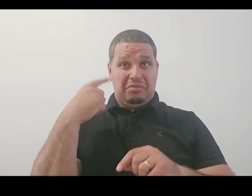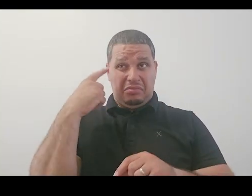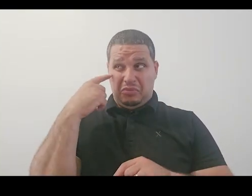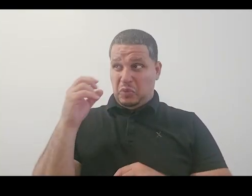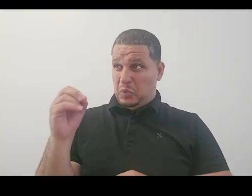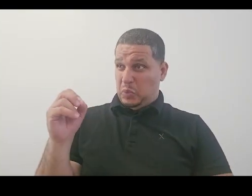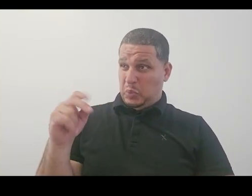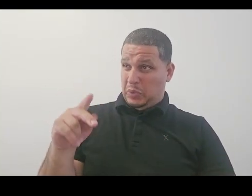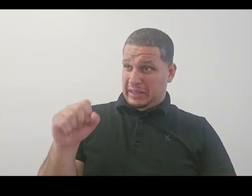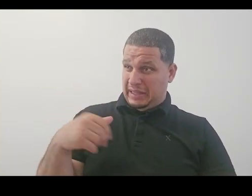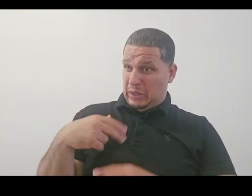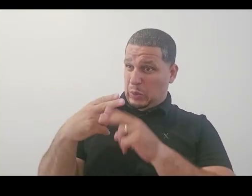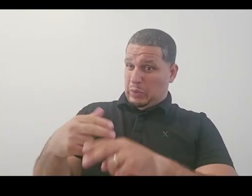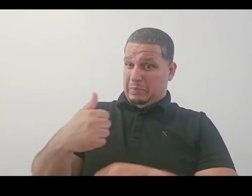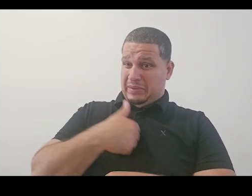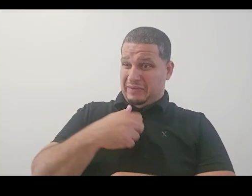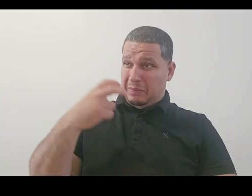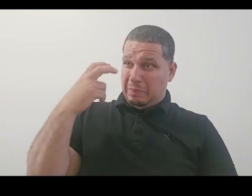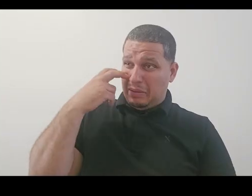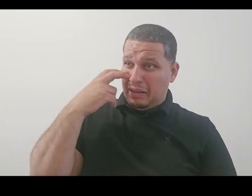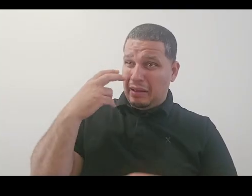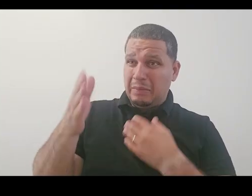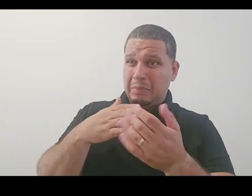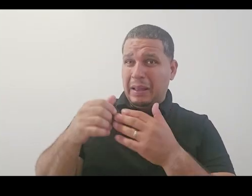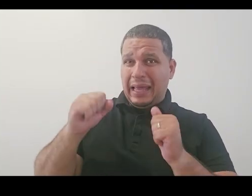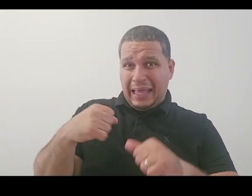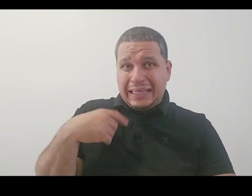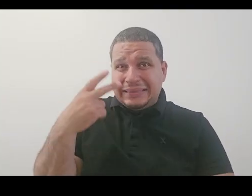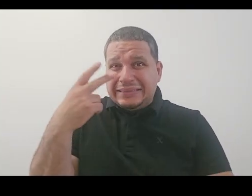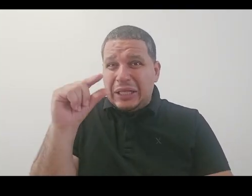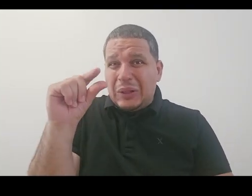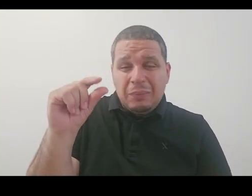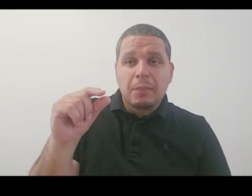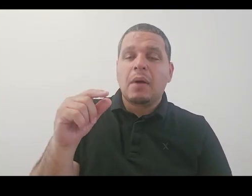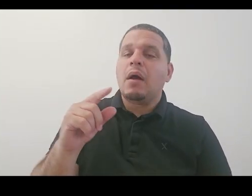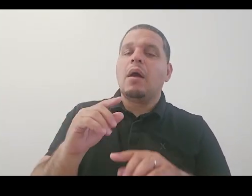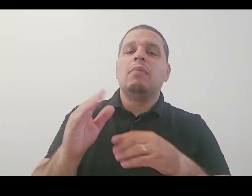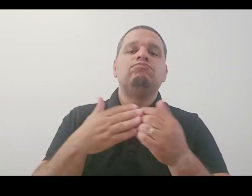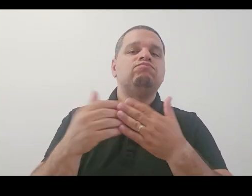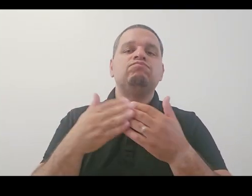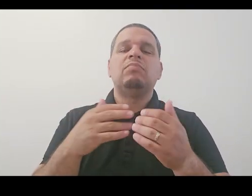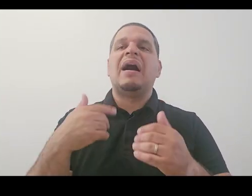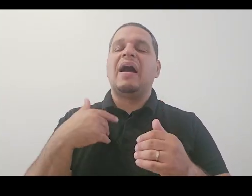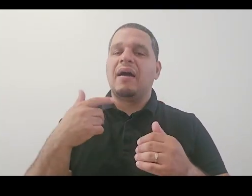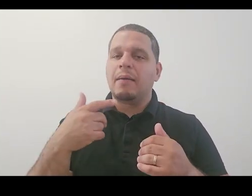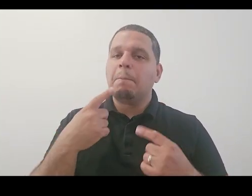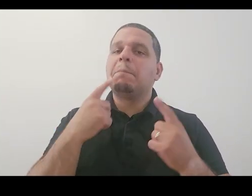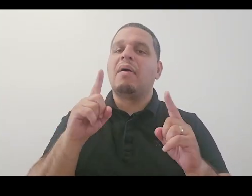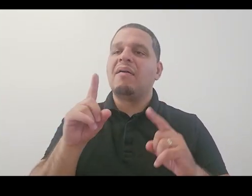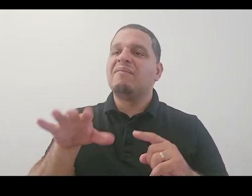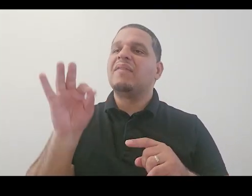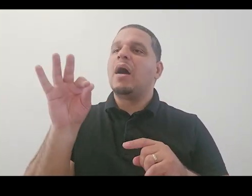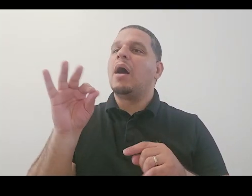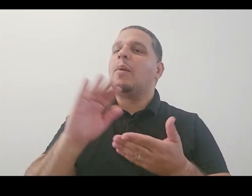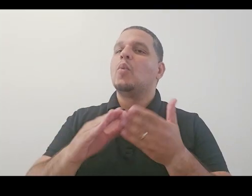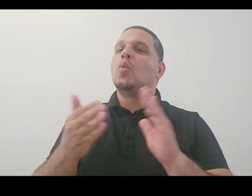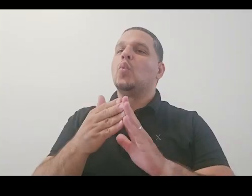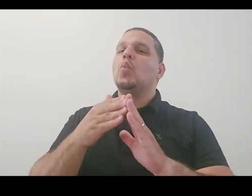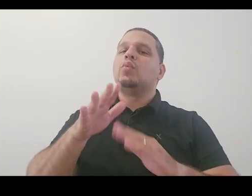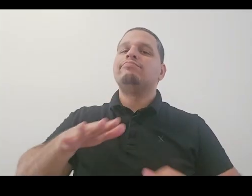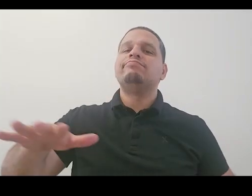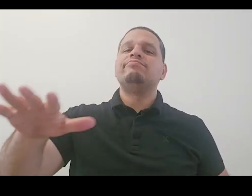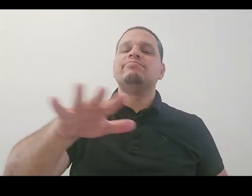myself blind despite however much I could see, and I found other community out